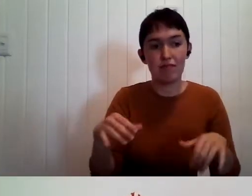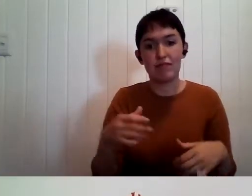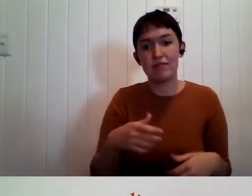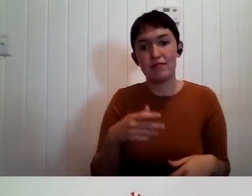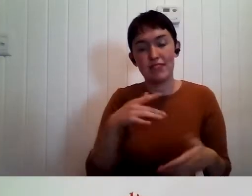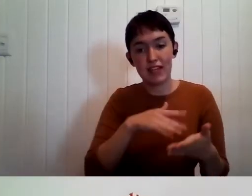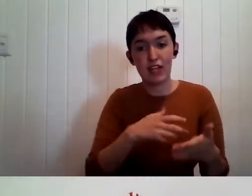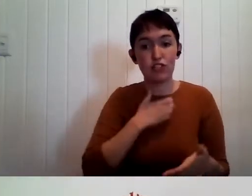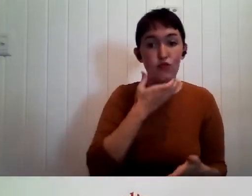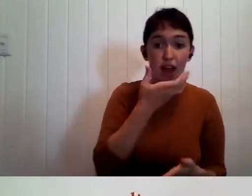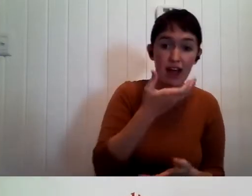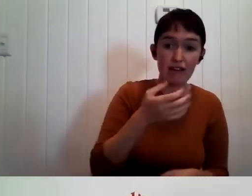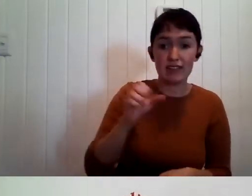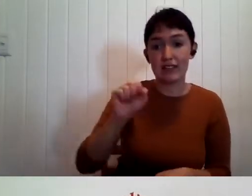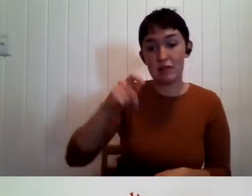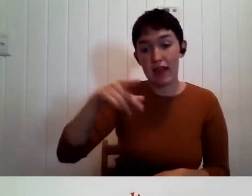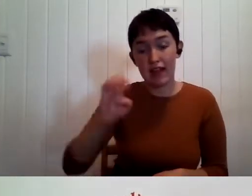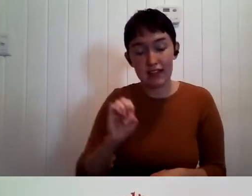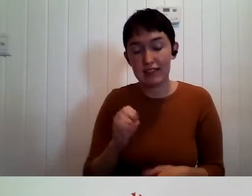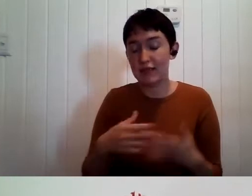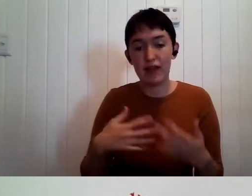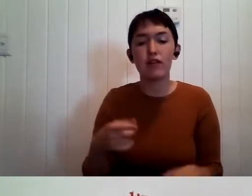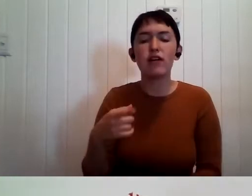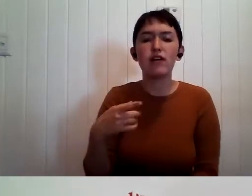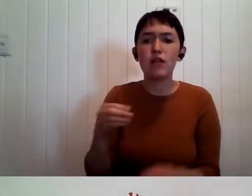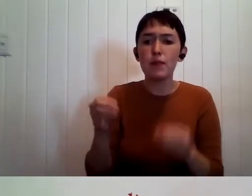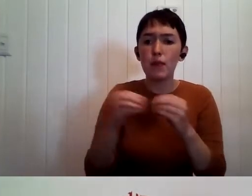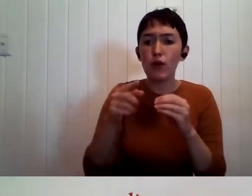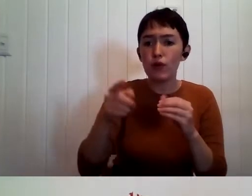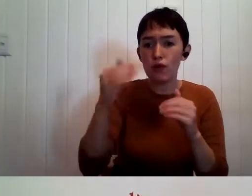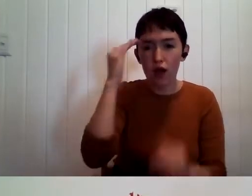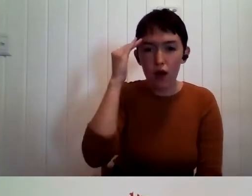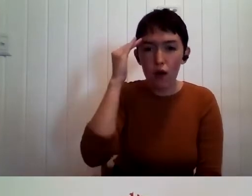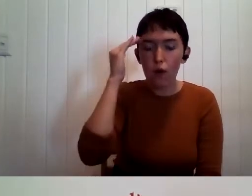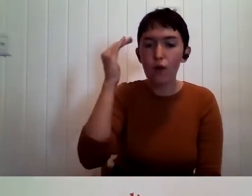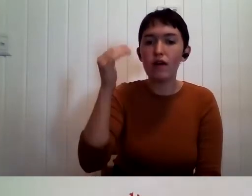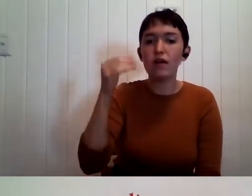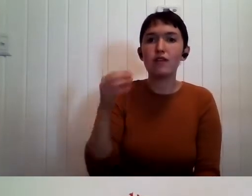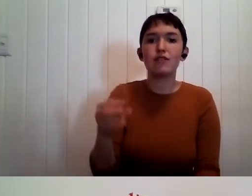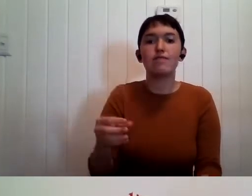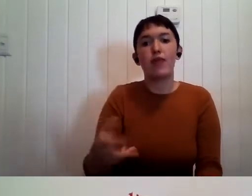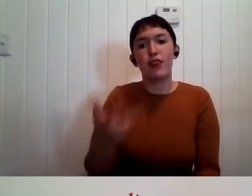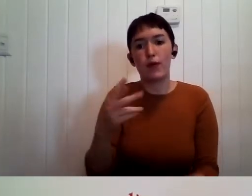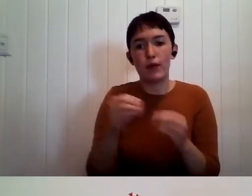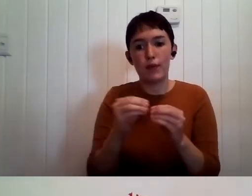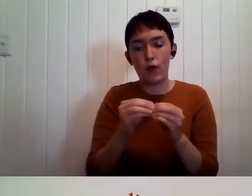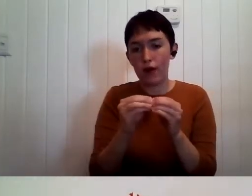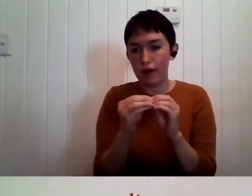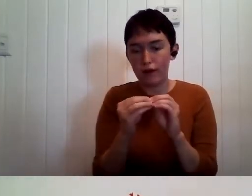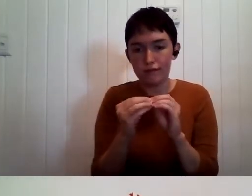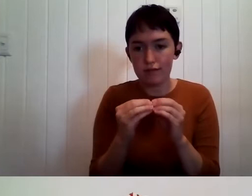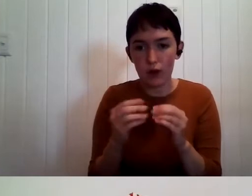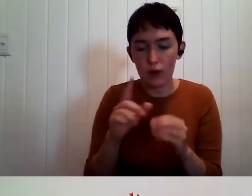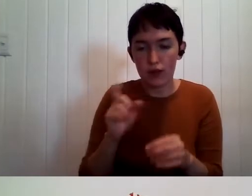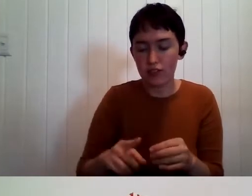you know, the more you realize there is to know. Like, every time you get an answer in science, 3 more questions pop up. And